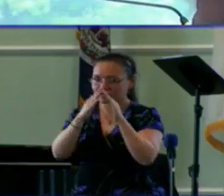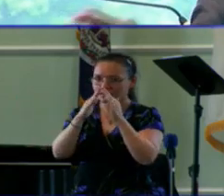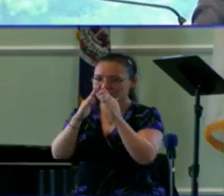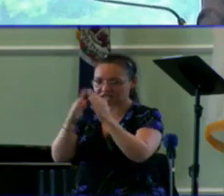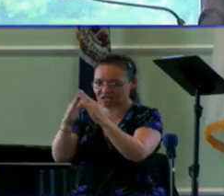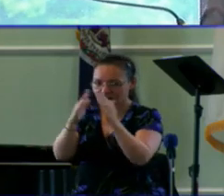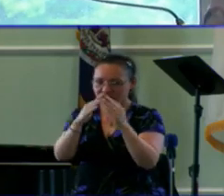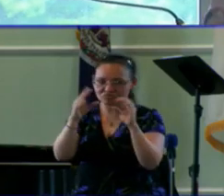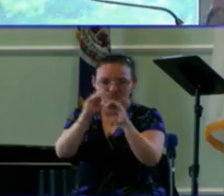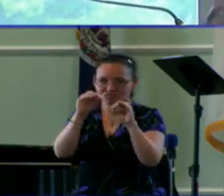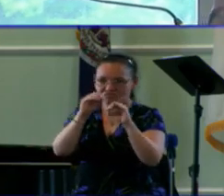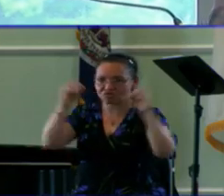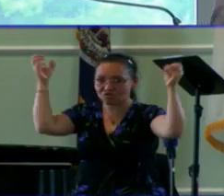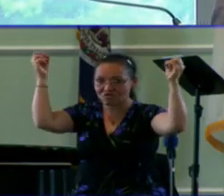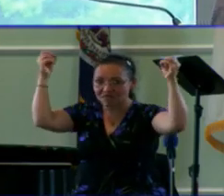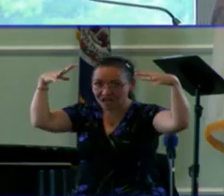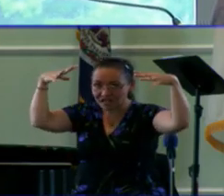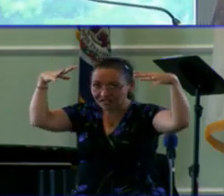no traffic lights,